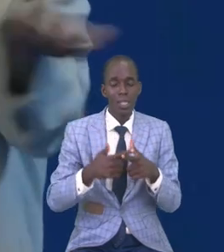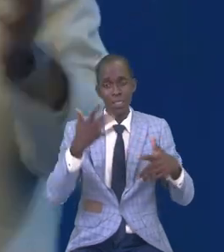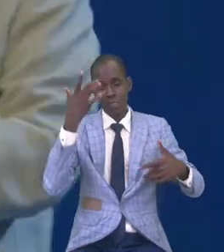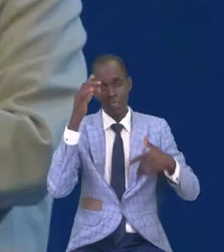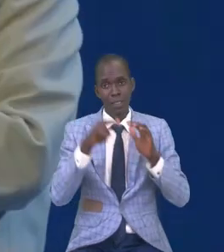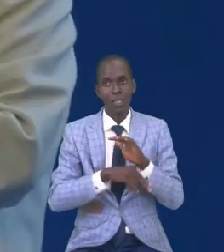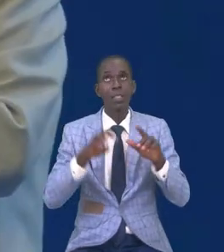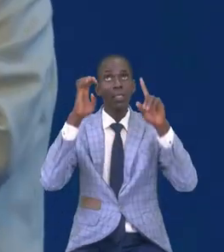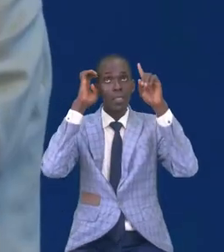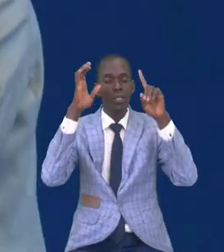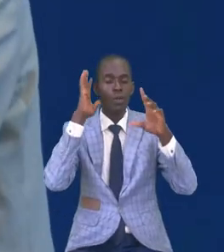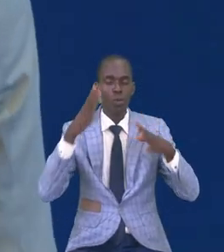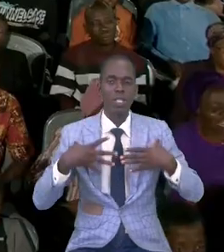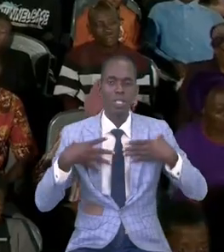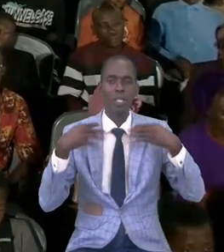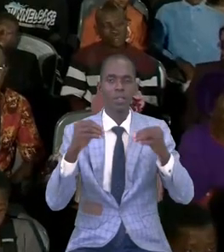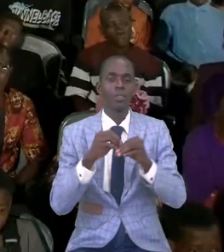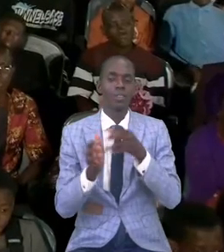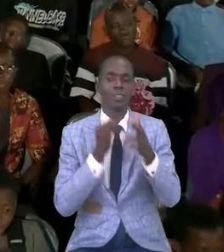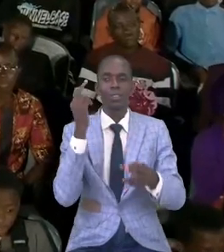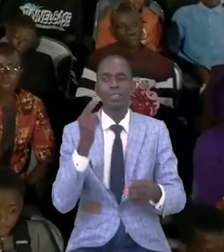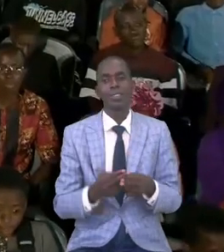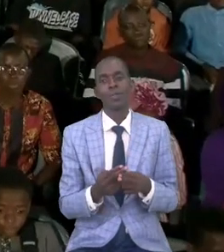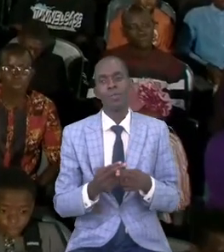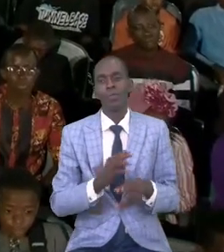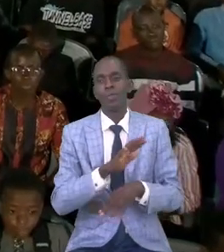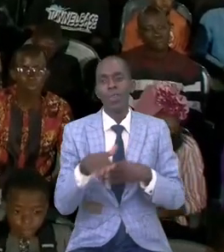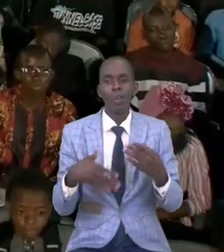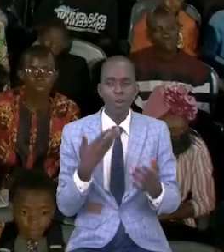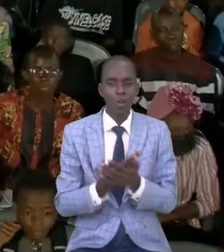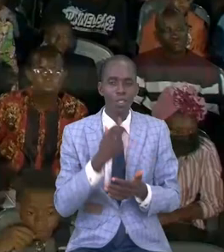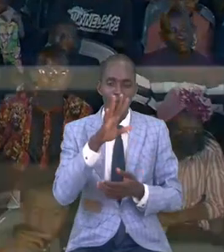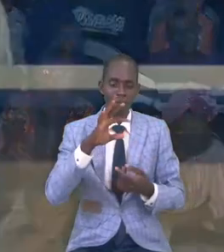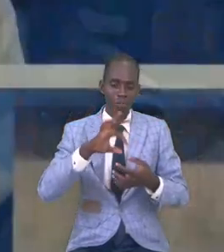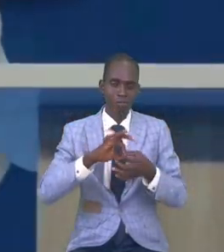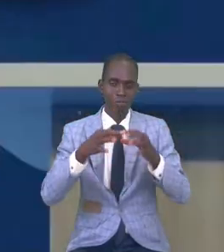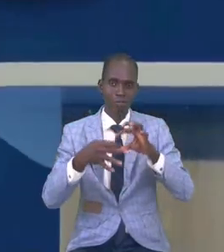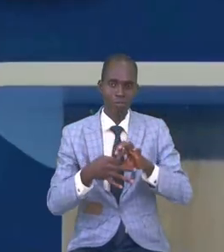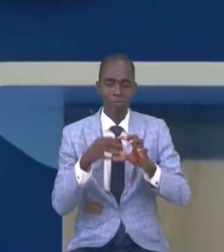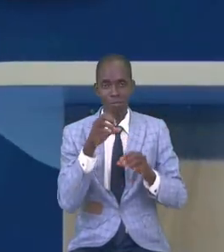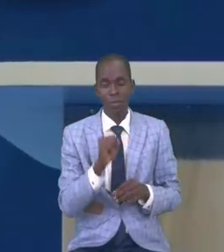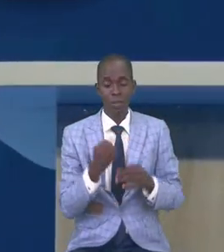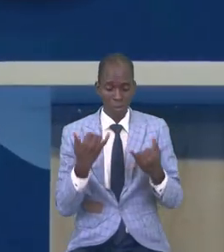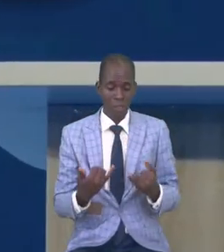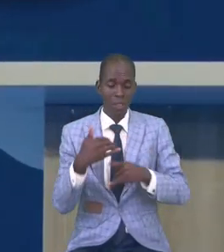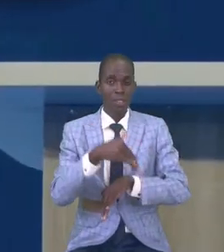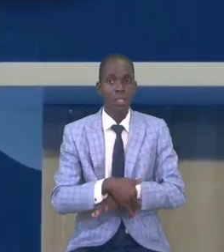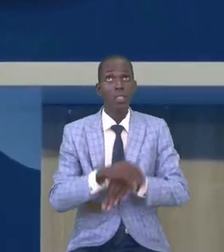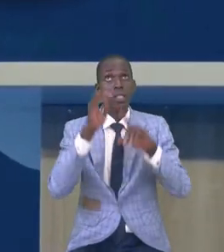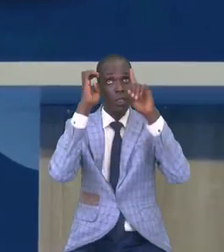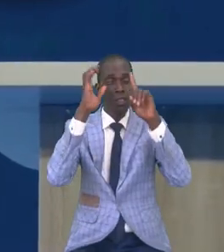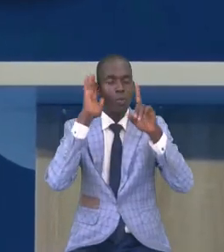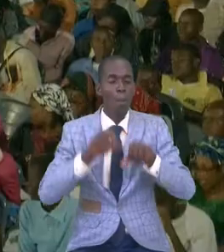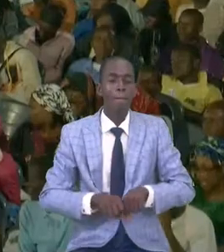in Jesus' name. All your fetters, tonight, it will break